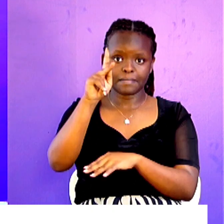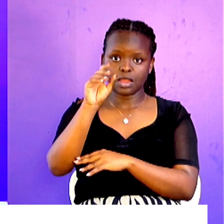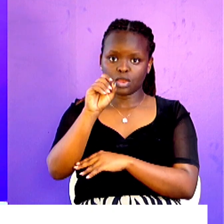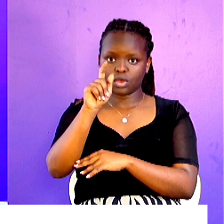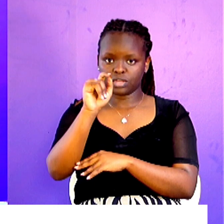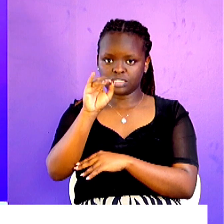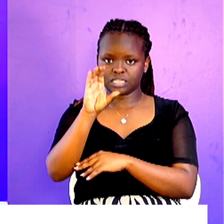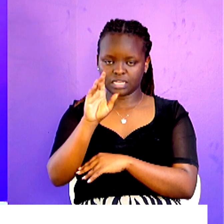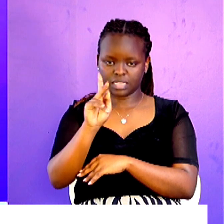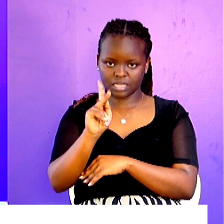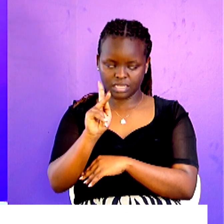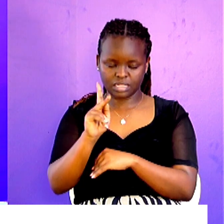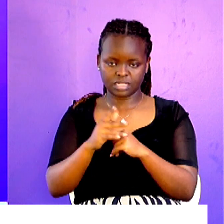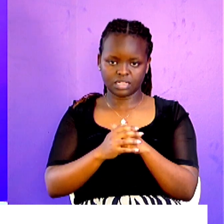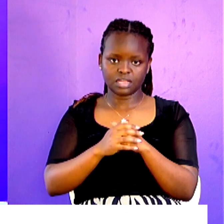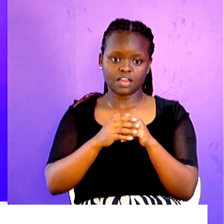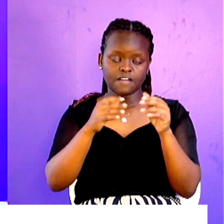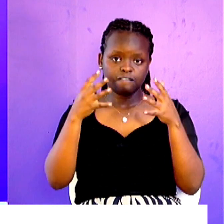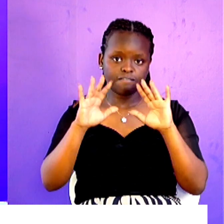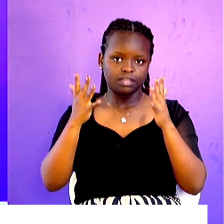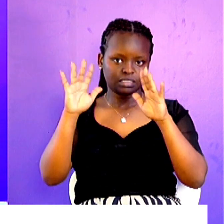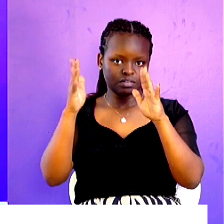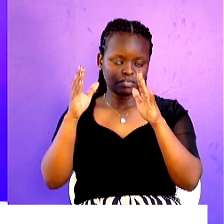at the Carnival grounds over the weekend.